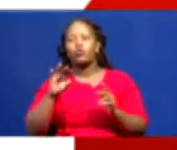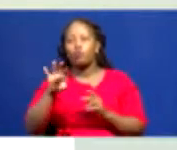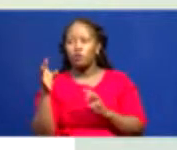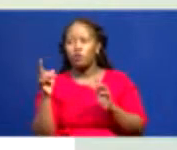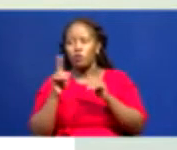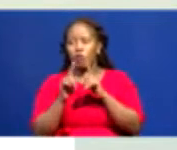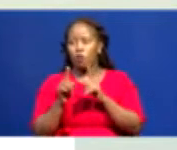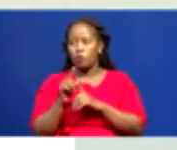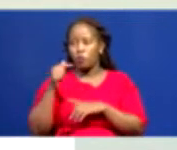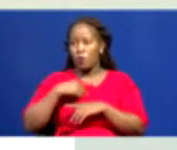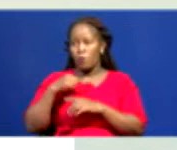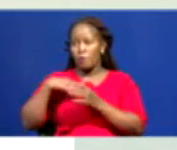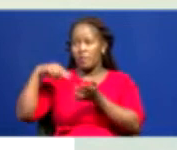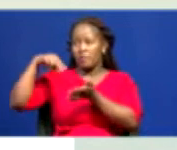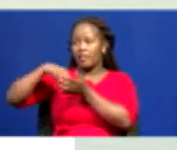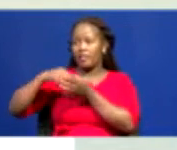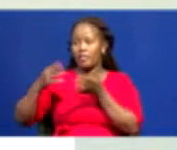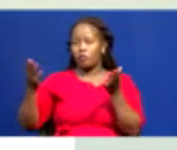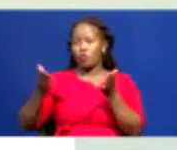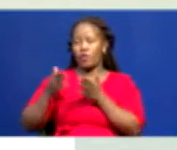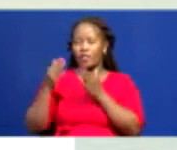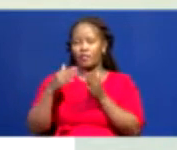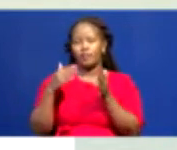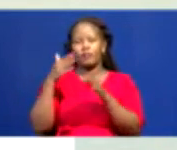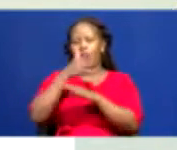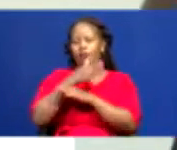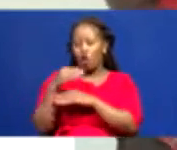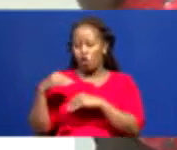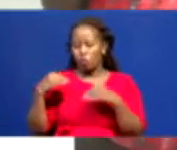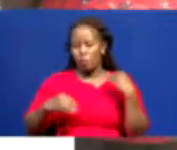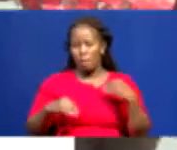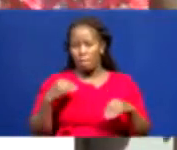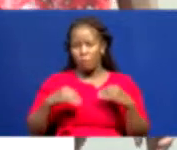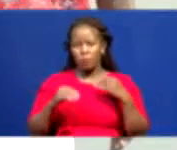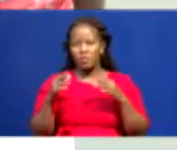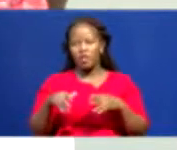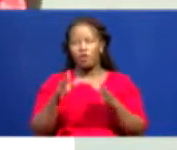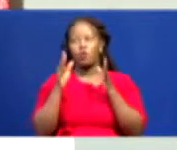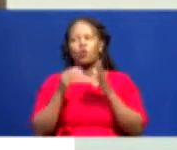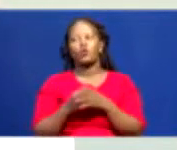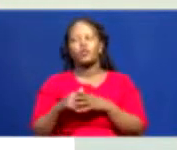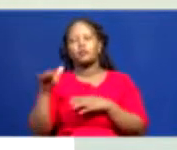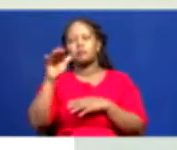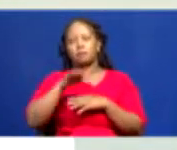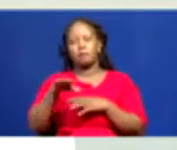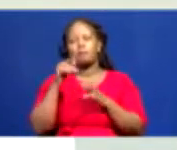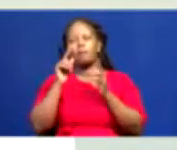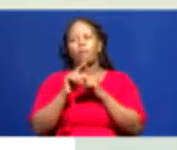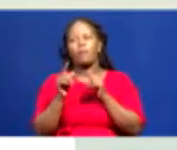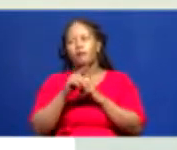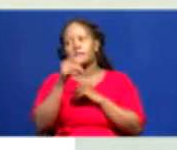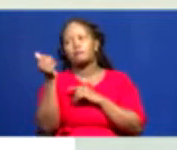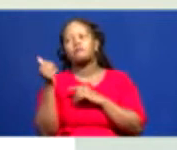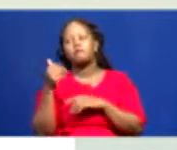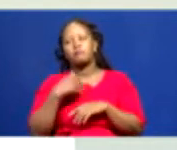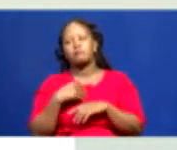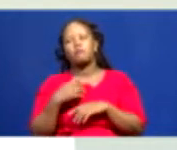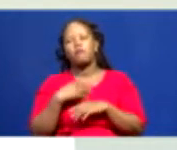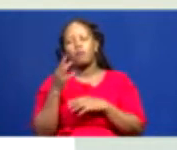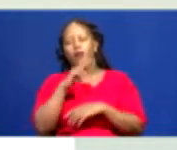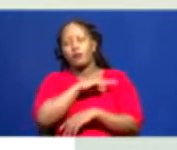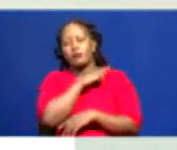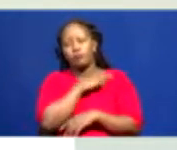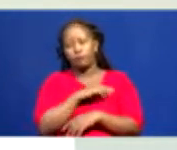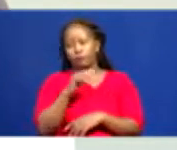specifically standing along Busia Road, which is adjacent to Juakali, and on the other side is Agakana